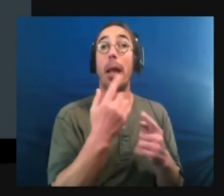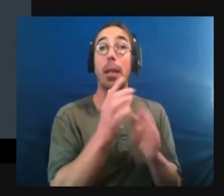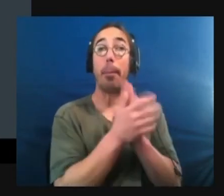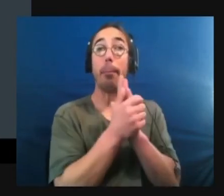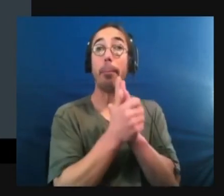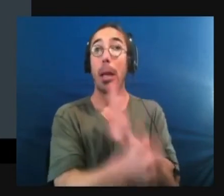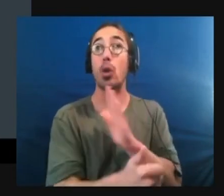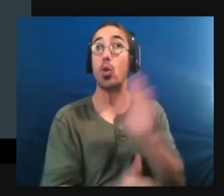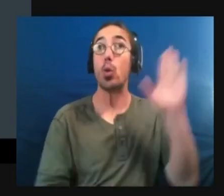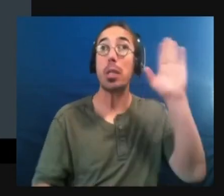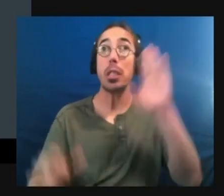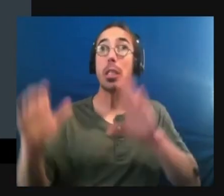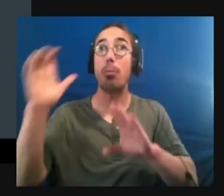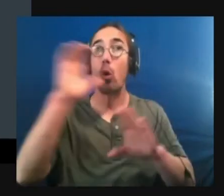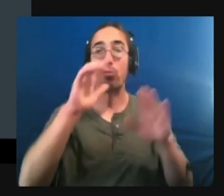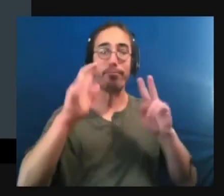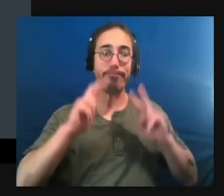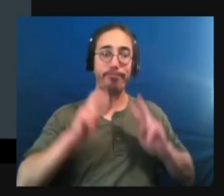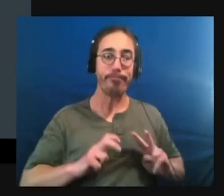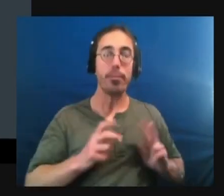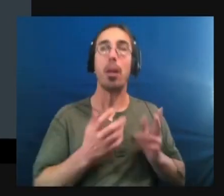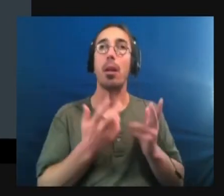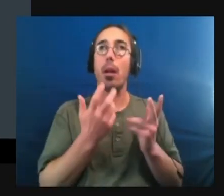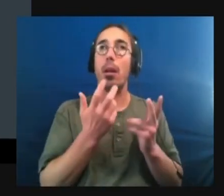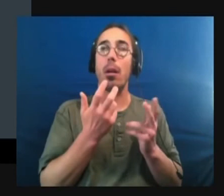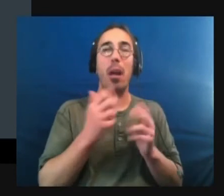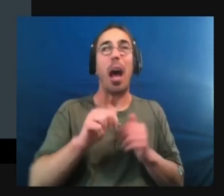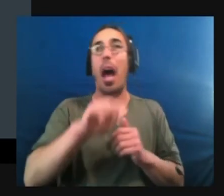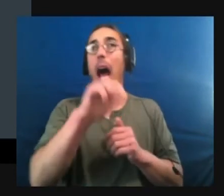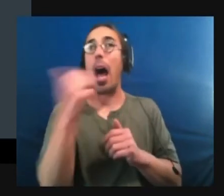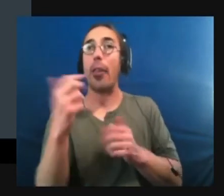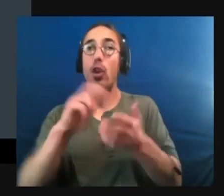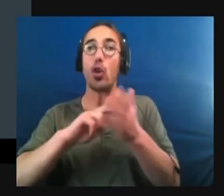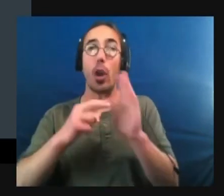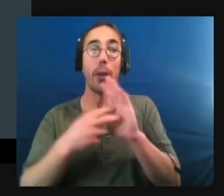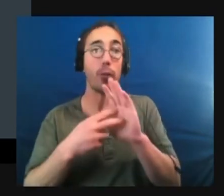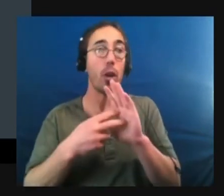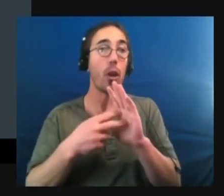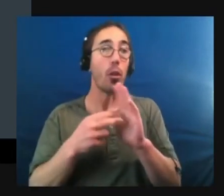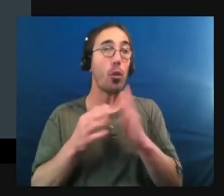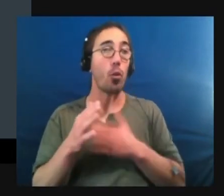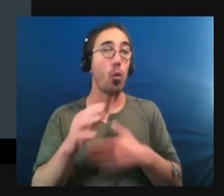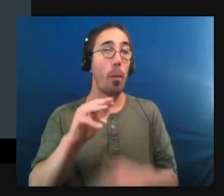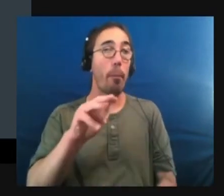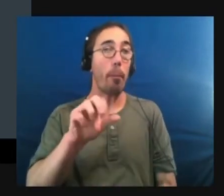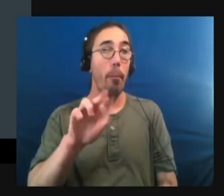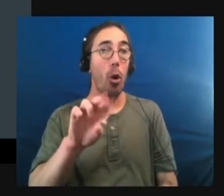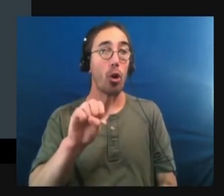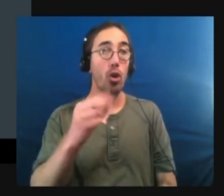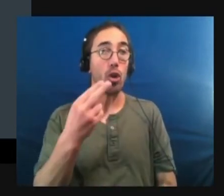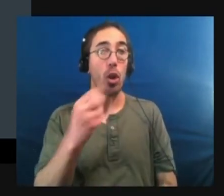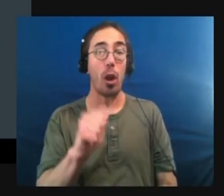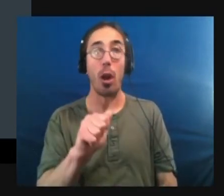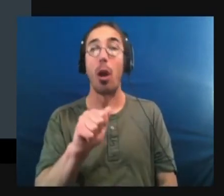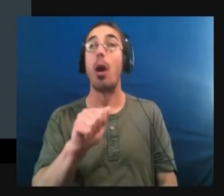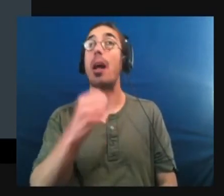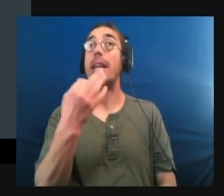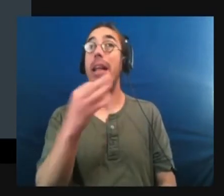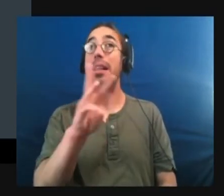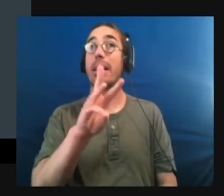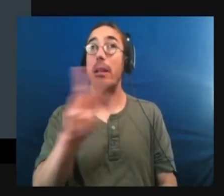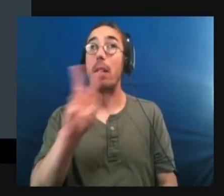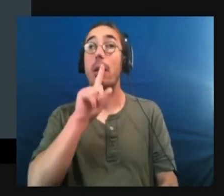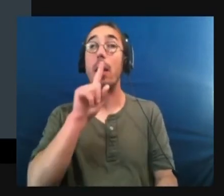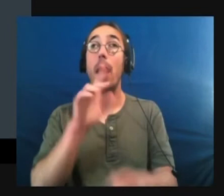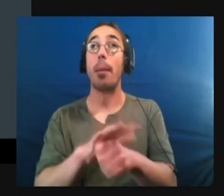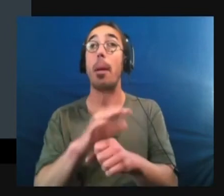explore. So here are the terms as defined by Marsha in 1966. Identity commitment is making